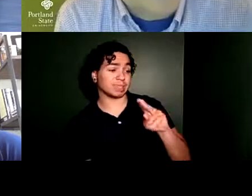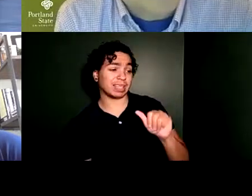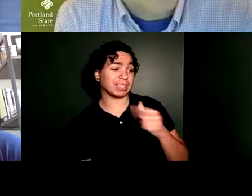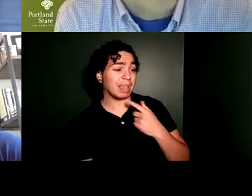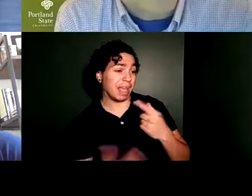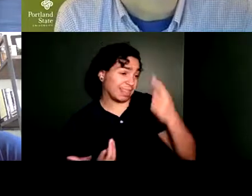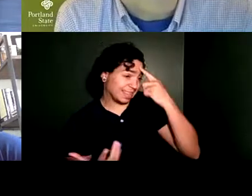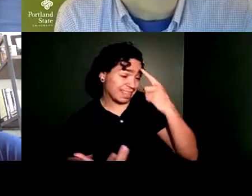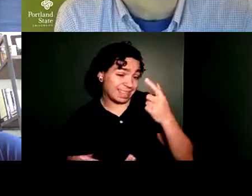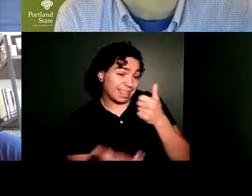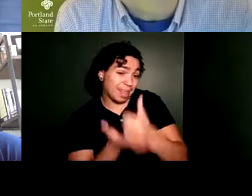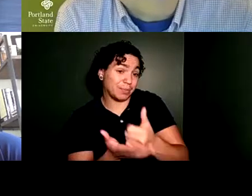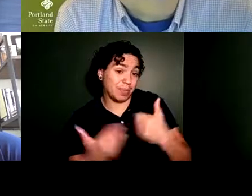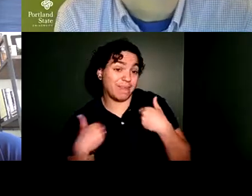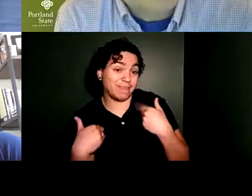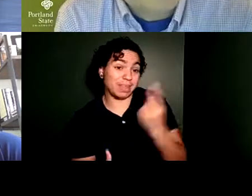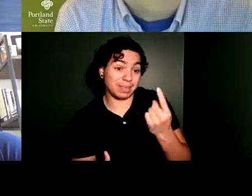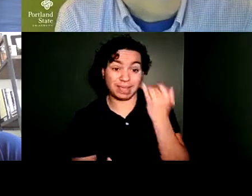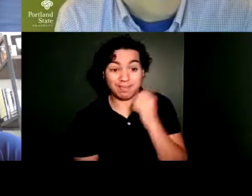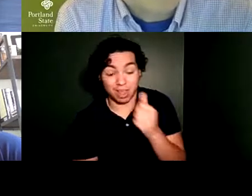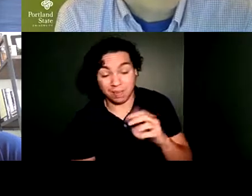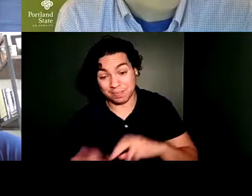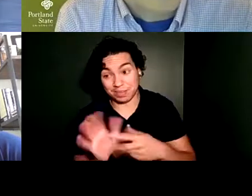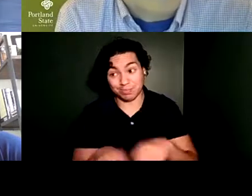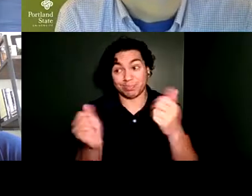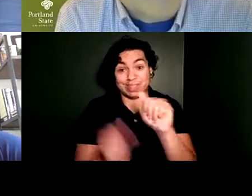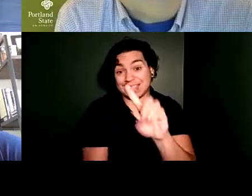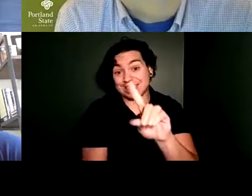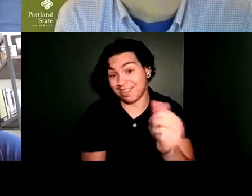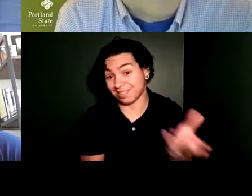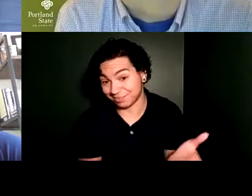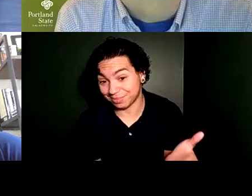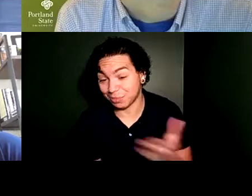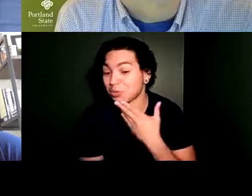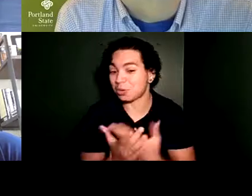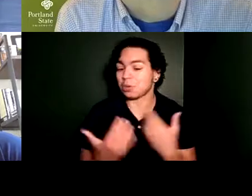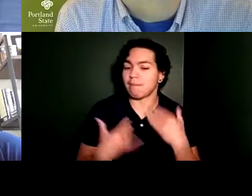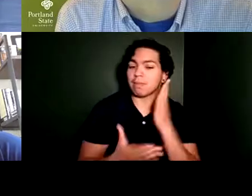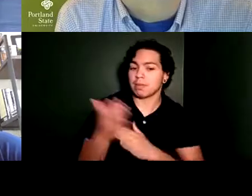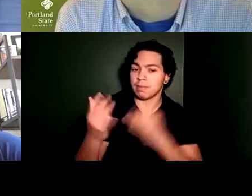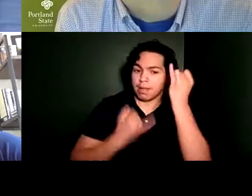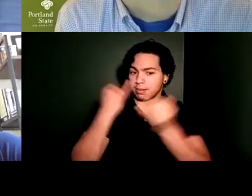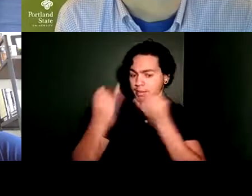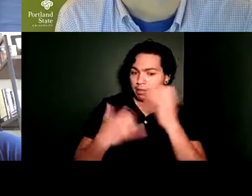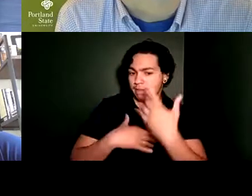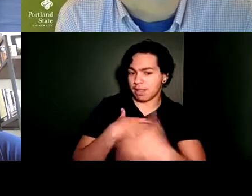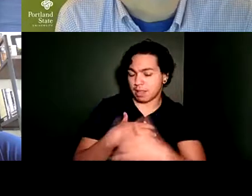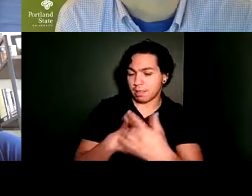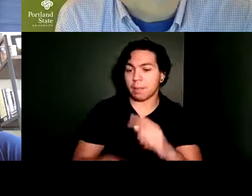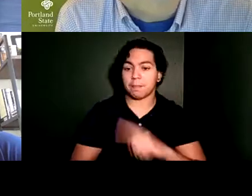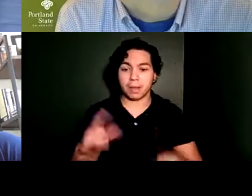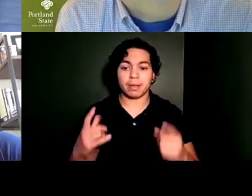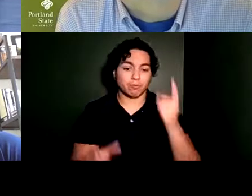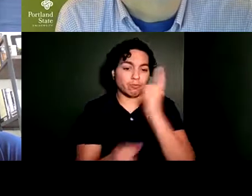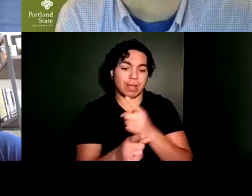you're violating the ADA, so that's good. I think though, I would encourage cities to think more about how to make it an